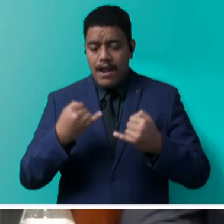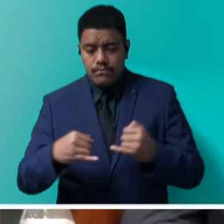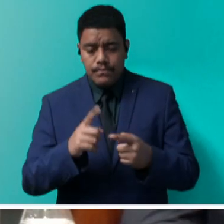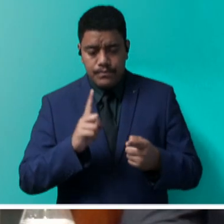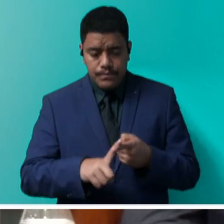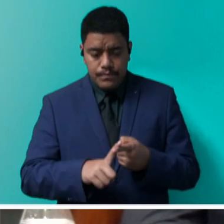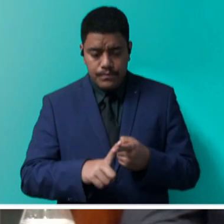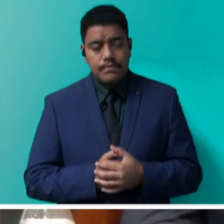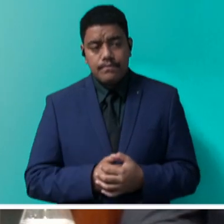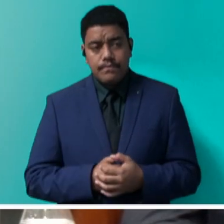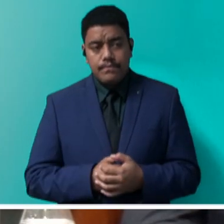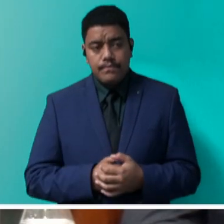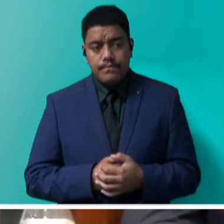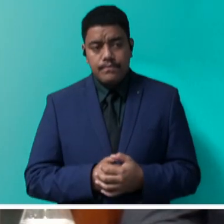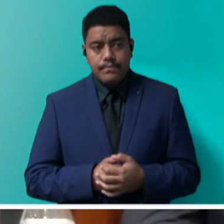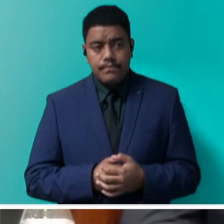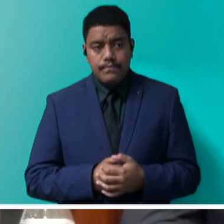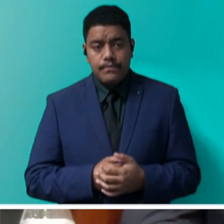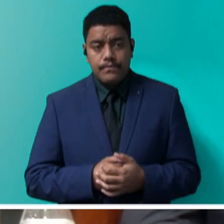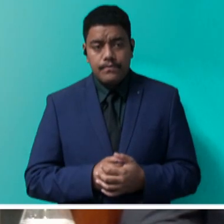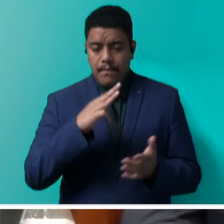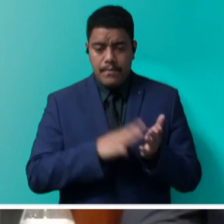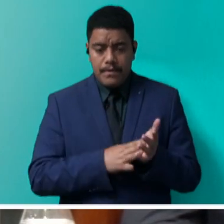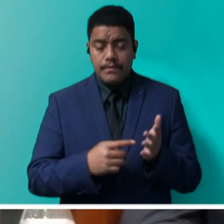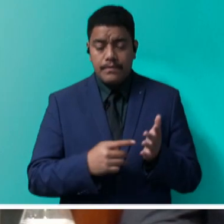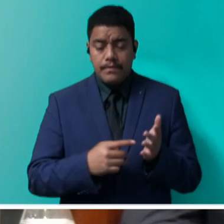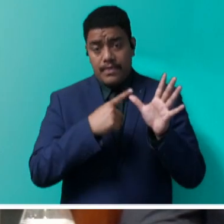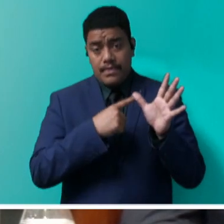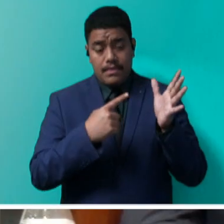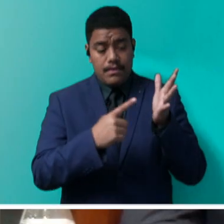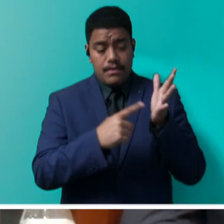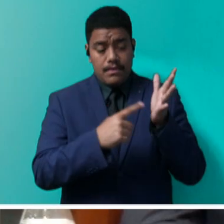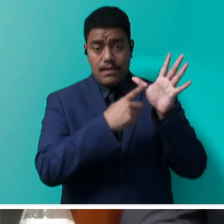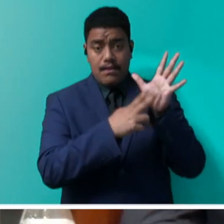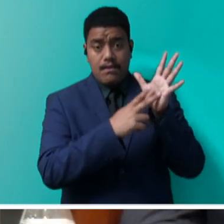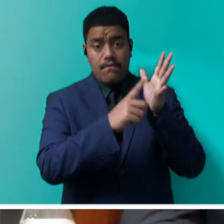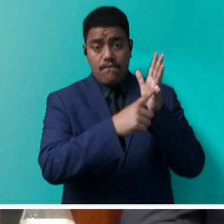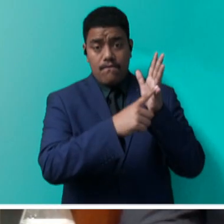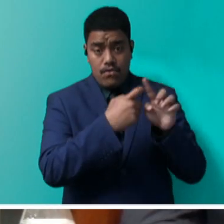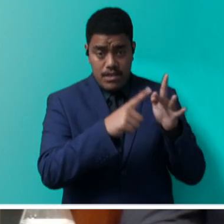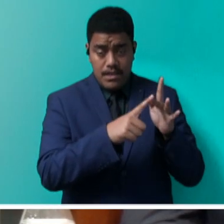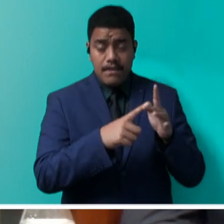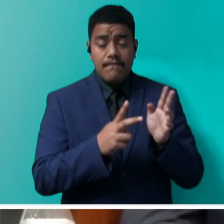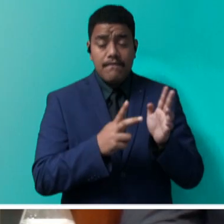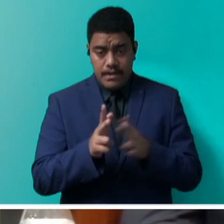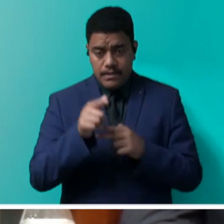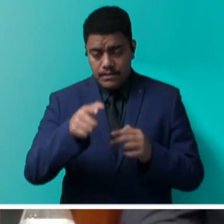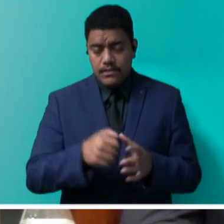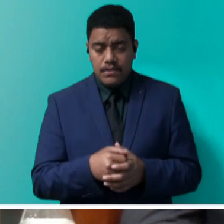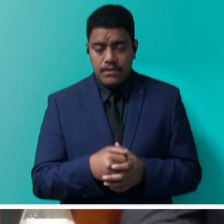Namuana Village, 400 meters, Tabuki District School, 250 meters, Bali Doni Village,